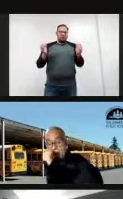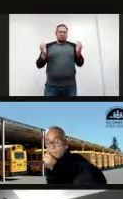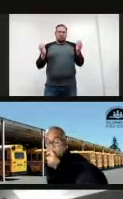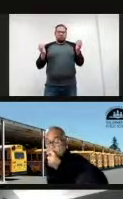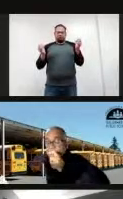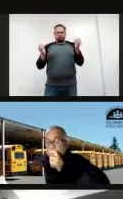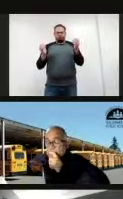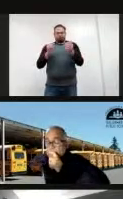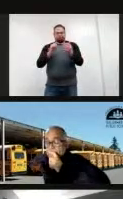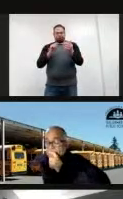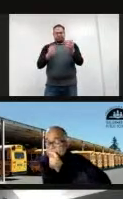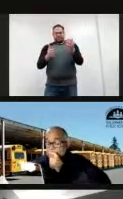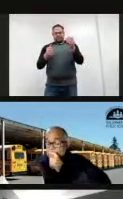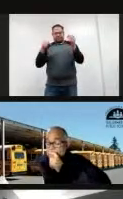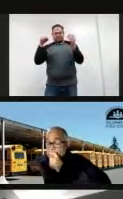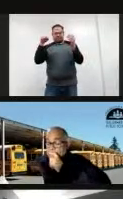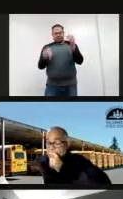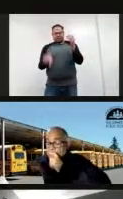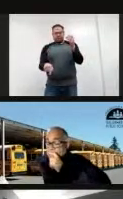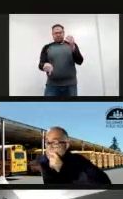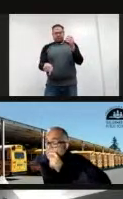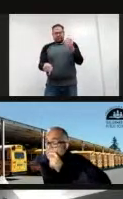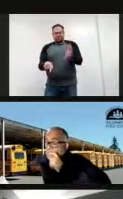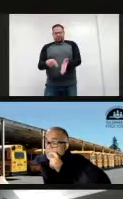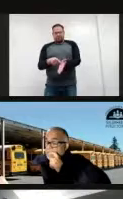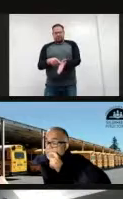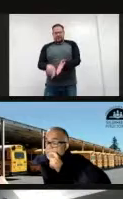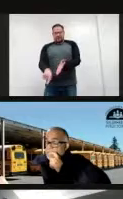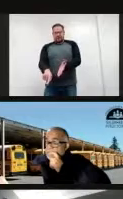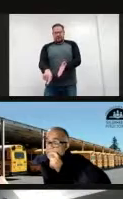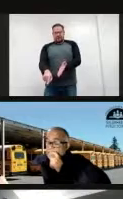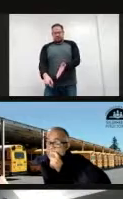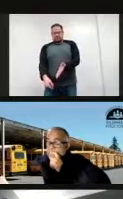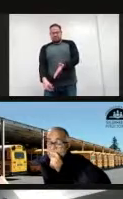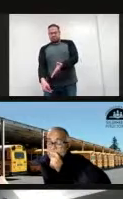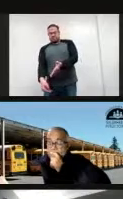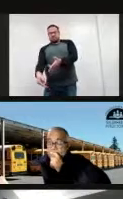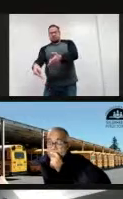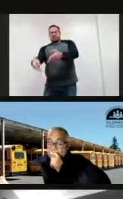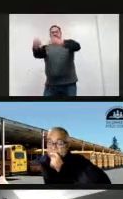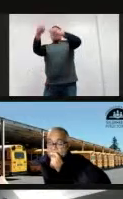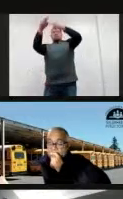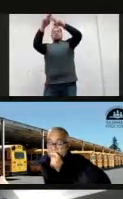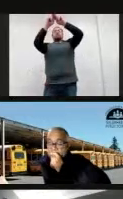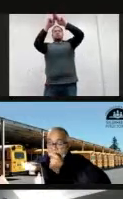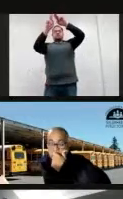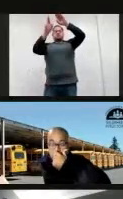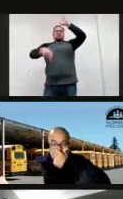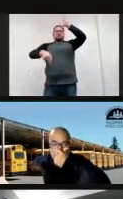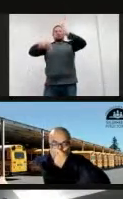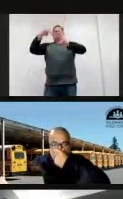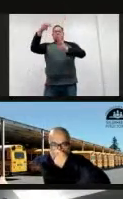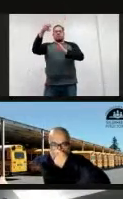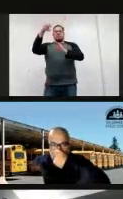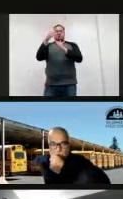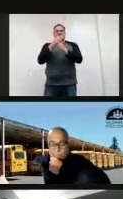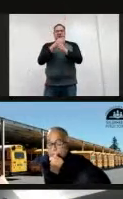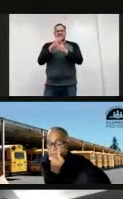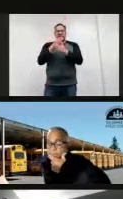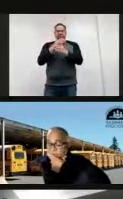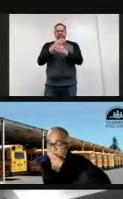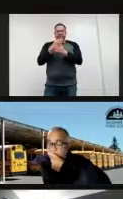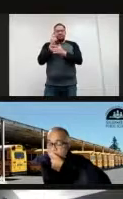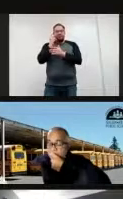falls lowest in terms of salary, the highest and the average of the comparators. And then you're looking at it against